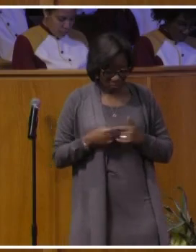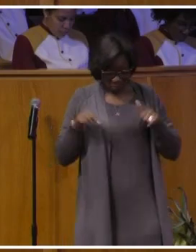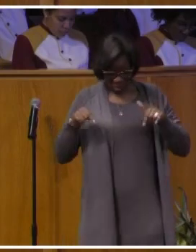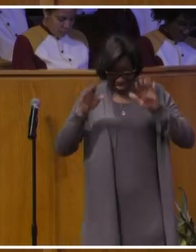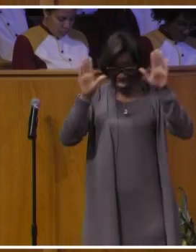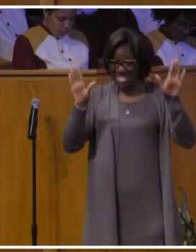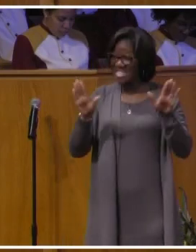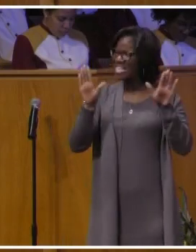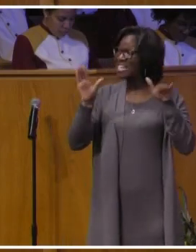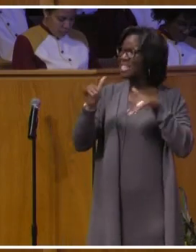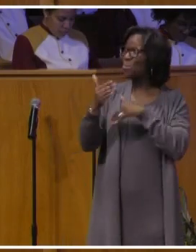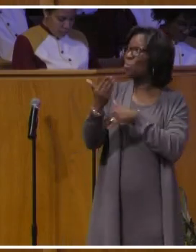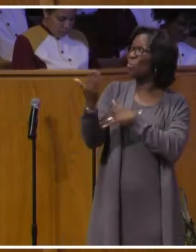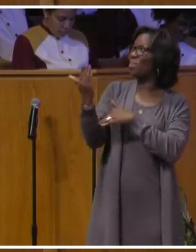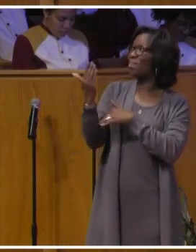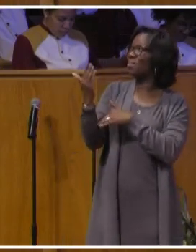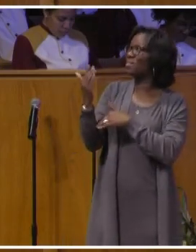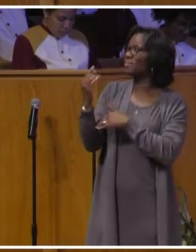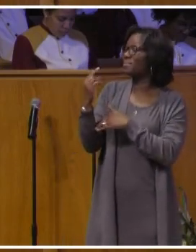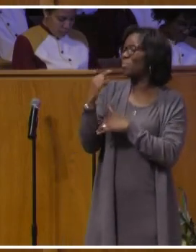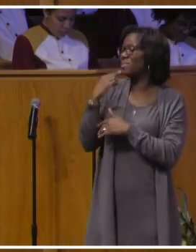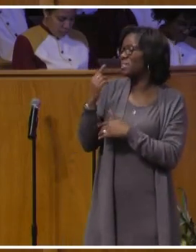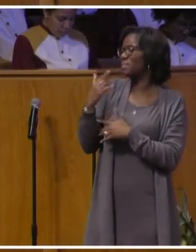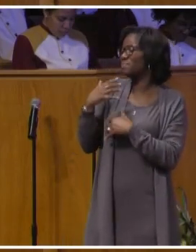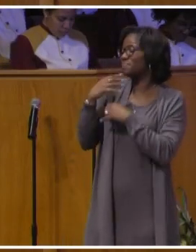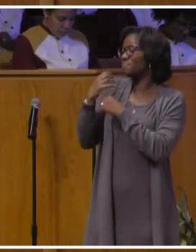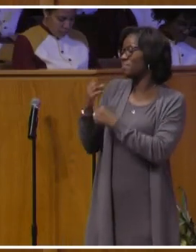Sunday morning to say I trust you.